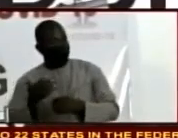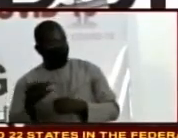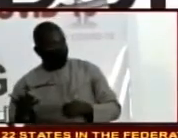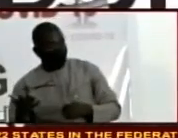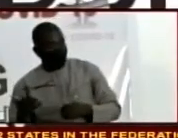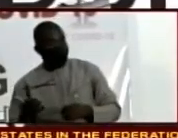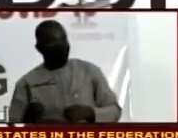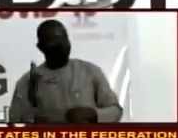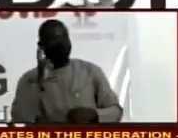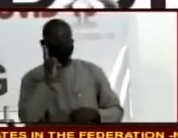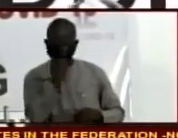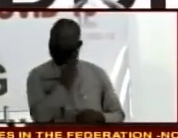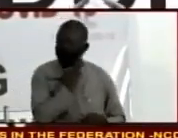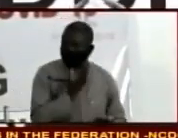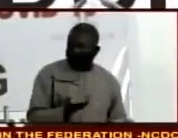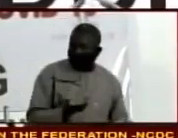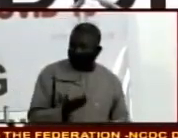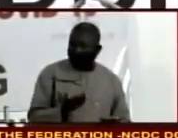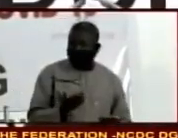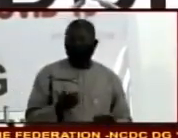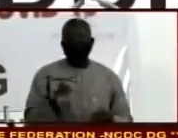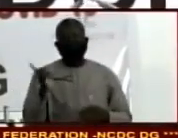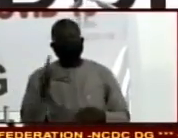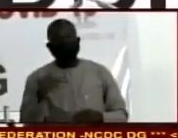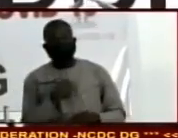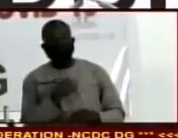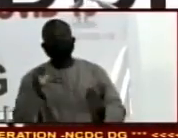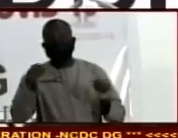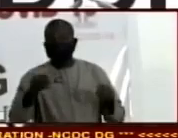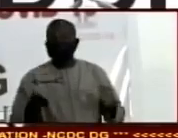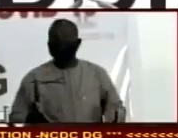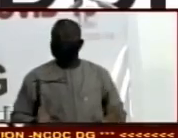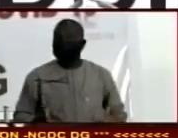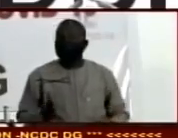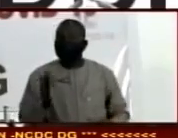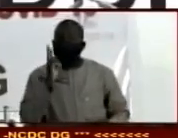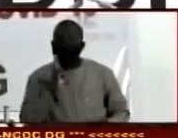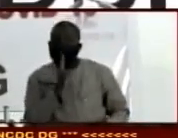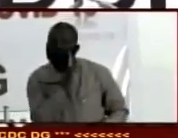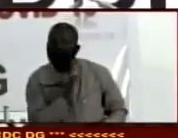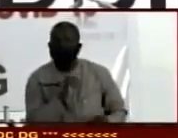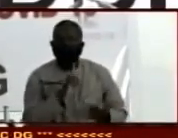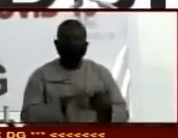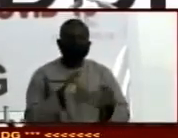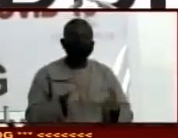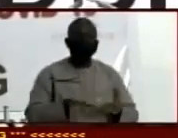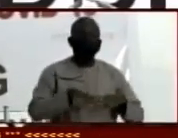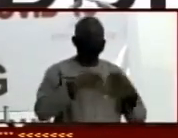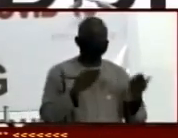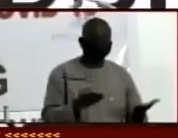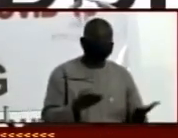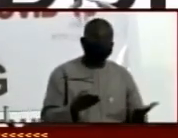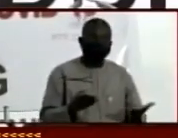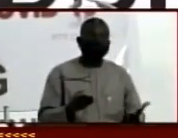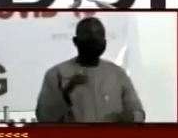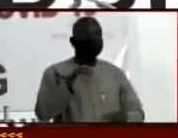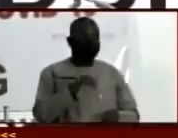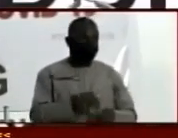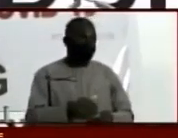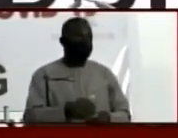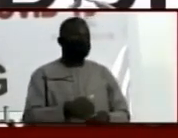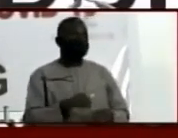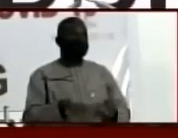restaurants, where we have allowed restaurants to operate only as take-out services, with